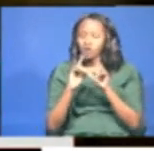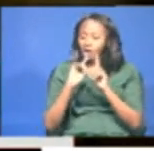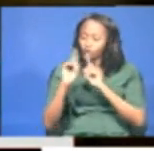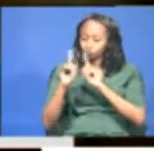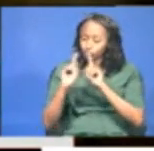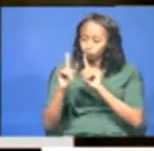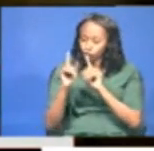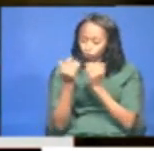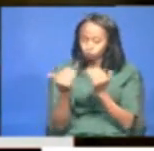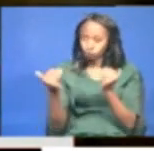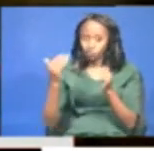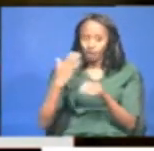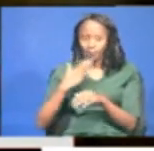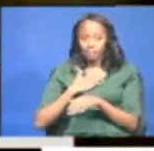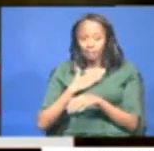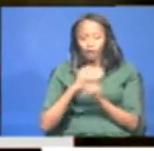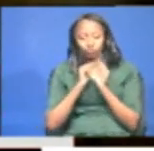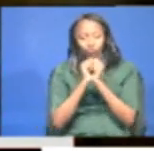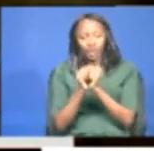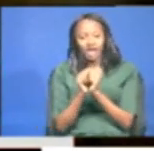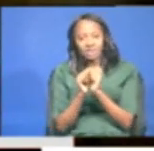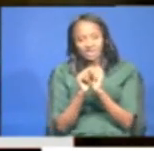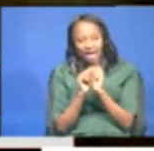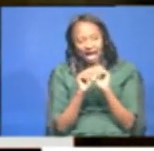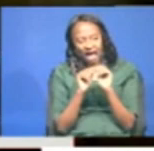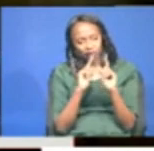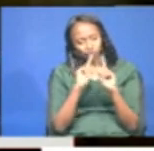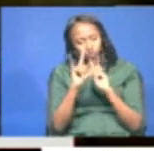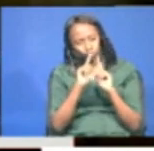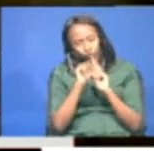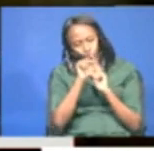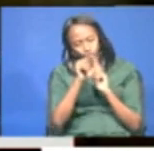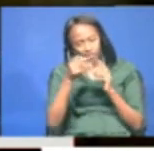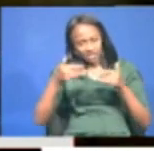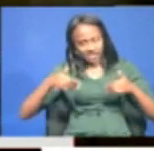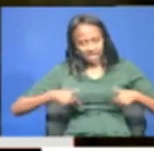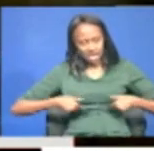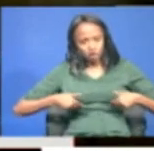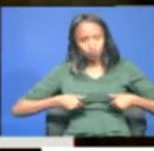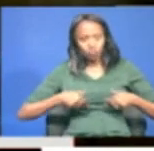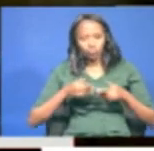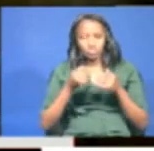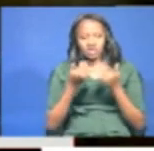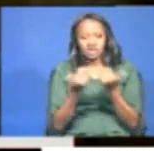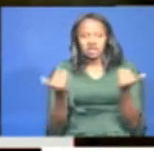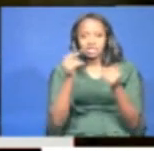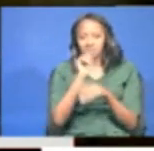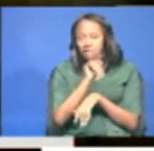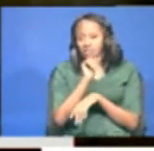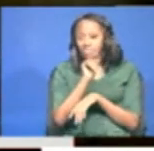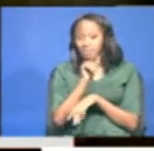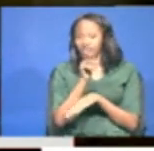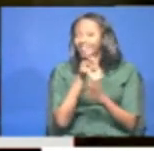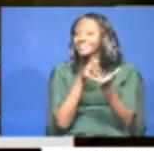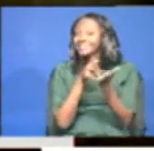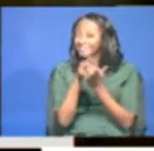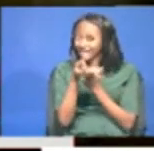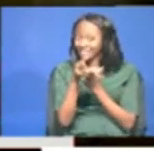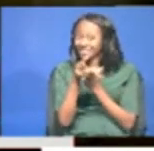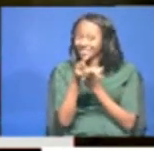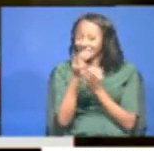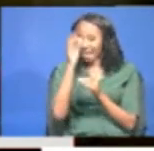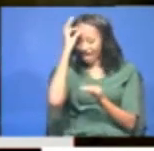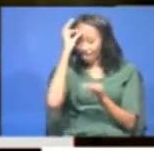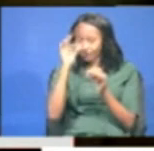last night, and I told them, because they are young people, integrity and being faithful